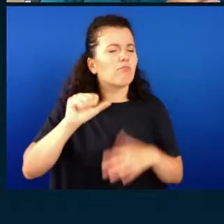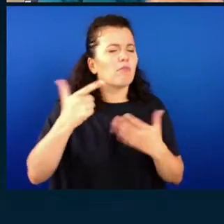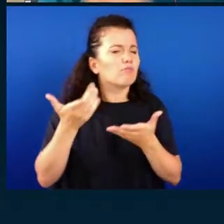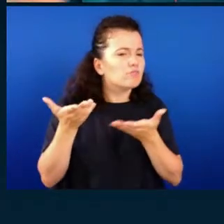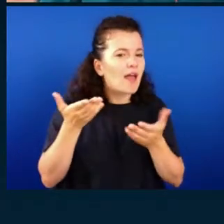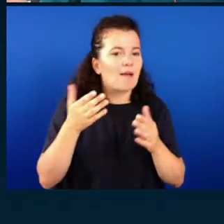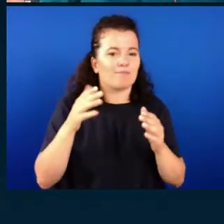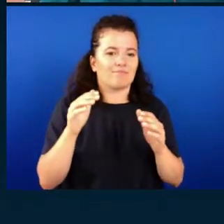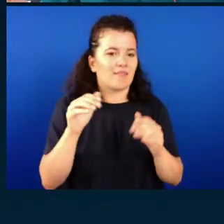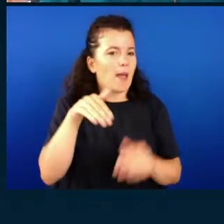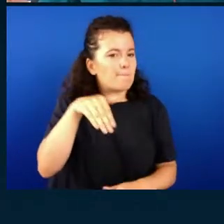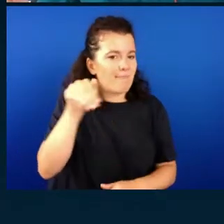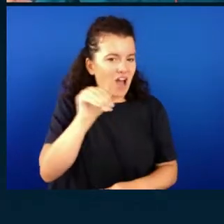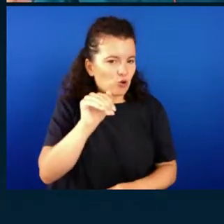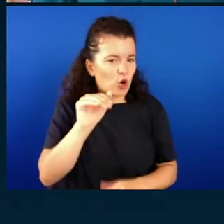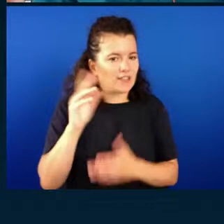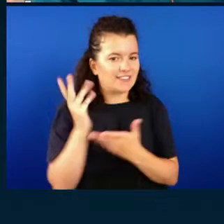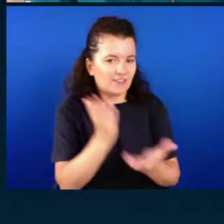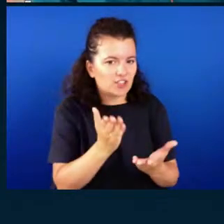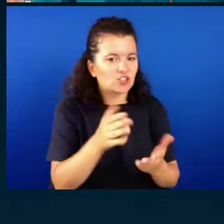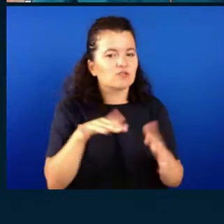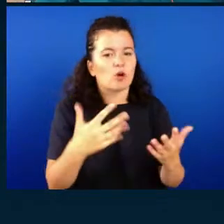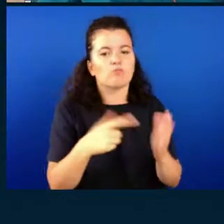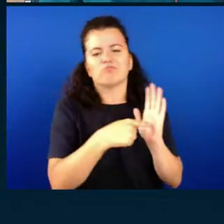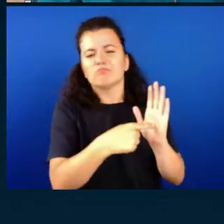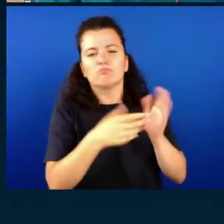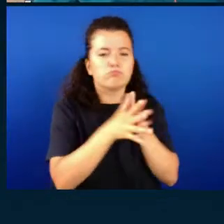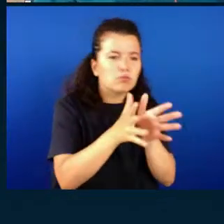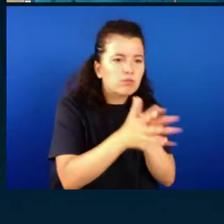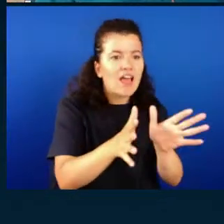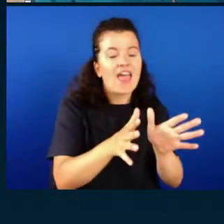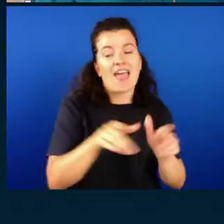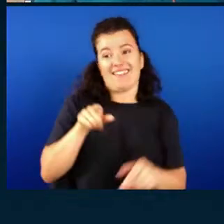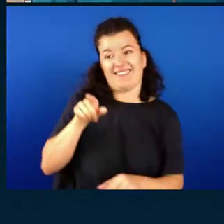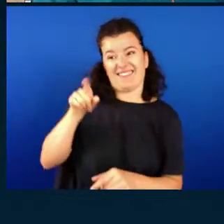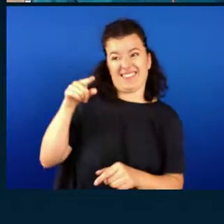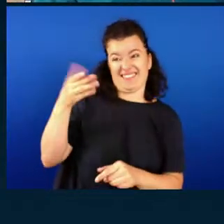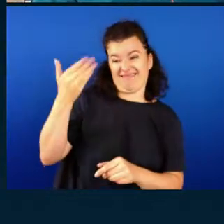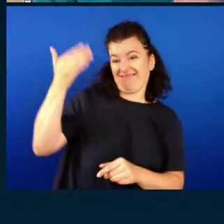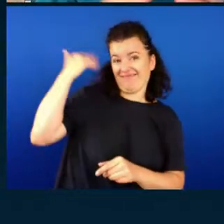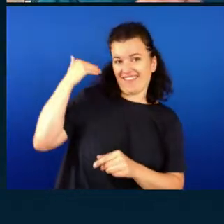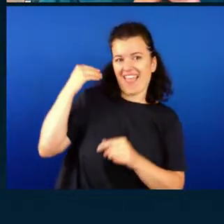also using their wonderful slides because they're wonderful slides. And,